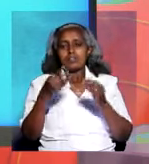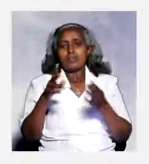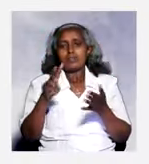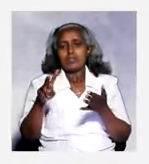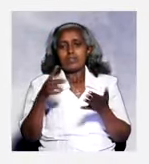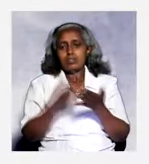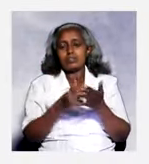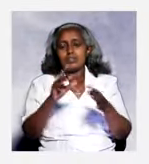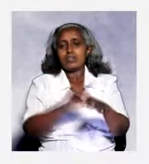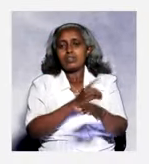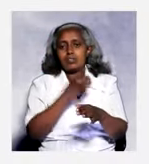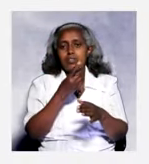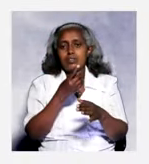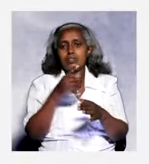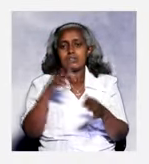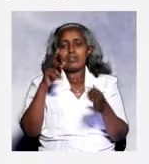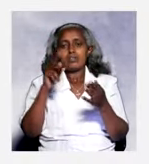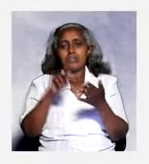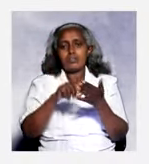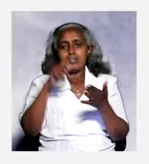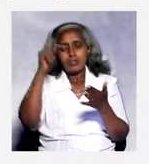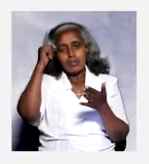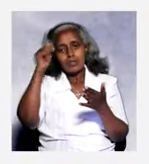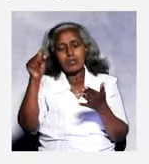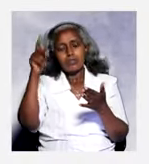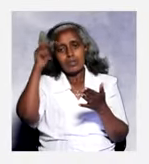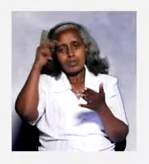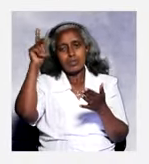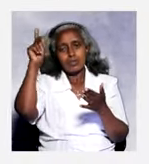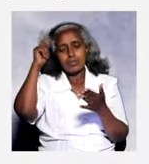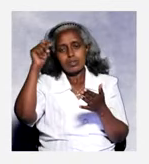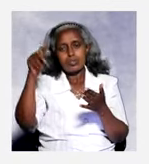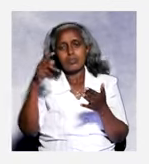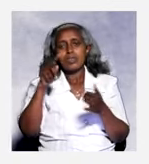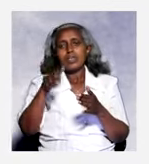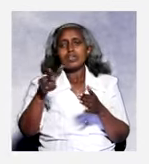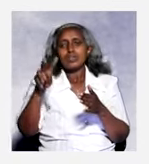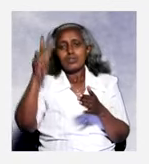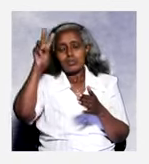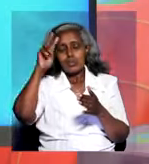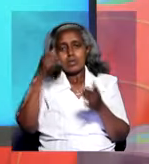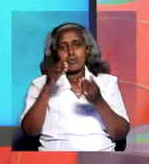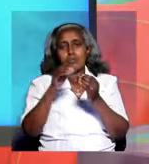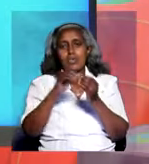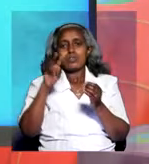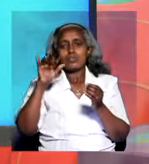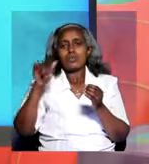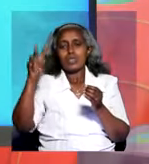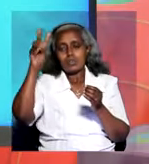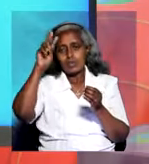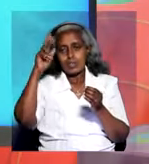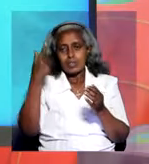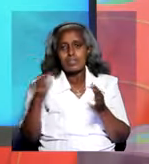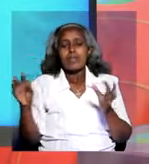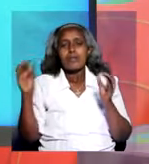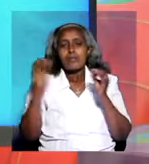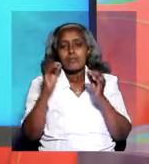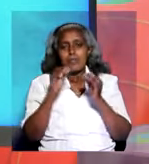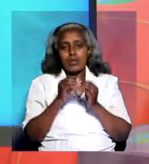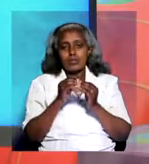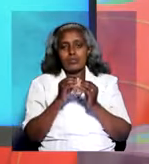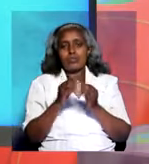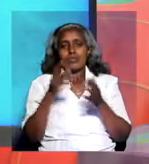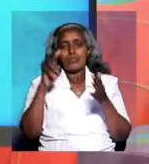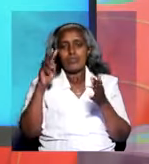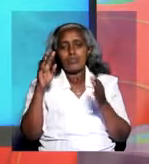Therefore, using Pythagoras theorem, the magnitude of v is equal to x squared plus y squared. Therefore, the magnitude of vector